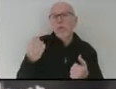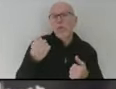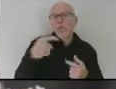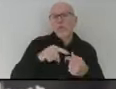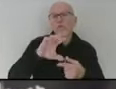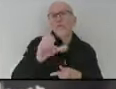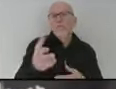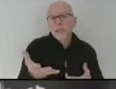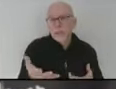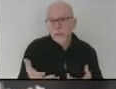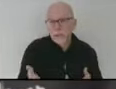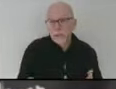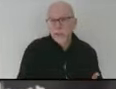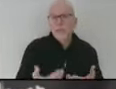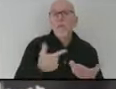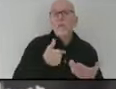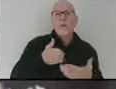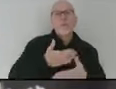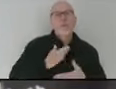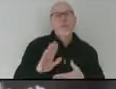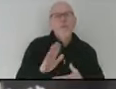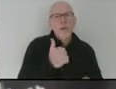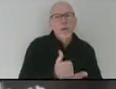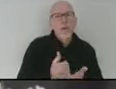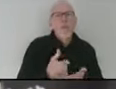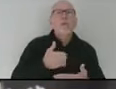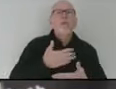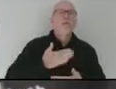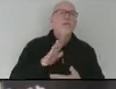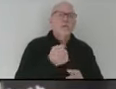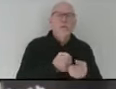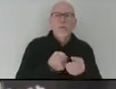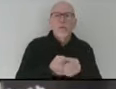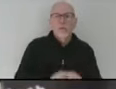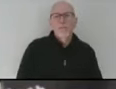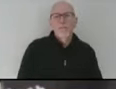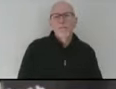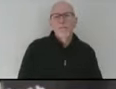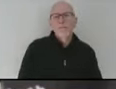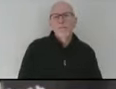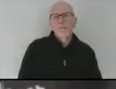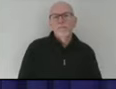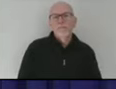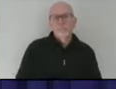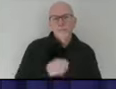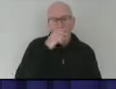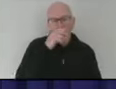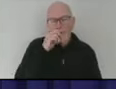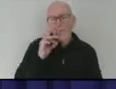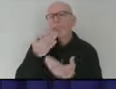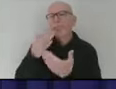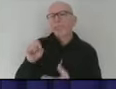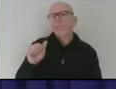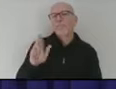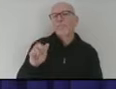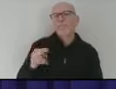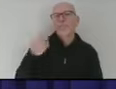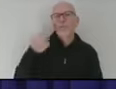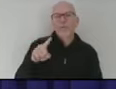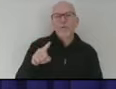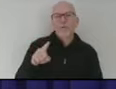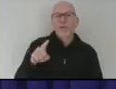need the help. We appreciate the help, and we appreciate all the support everyone sends our way. Sarah, thank you so much for putting a